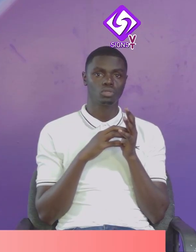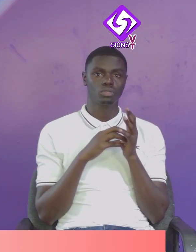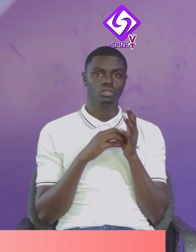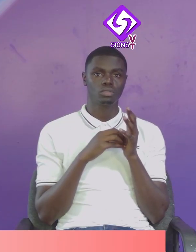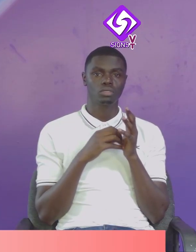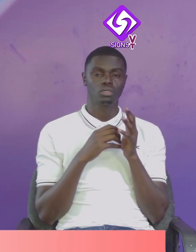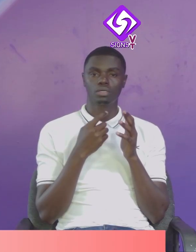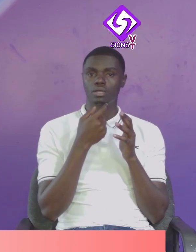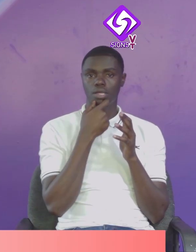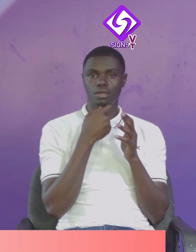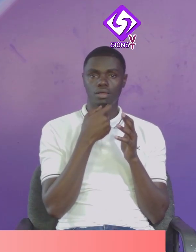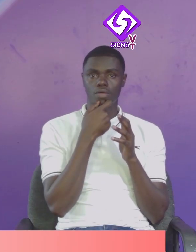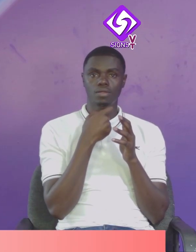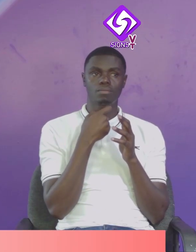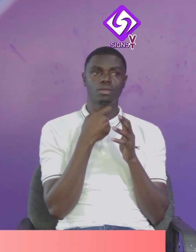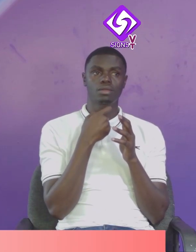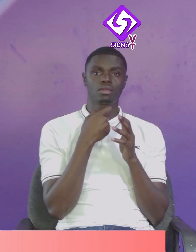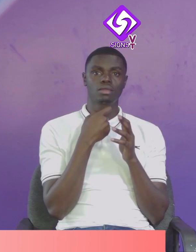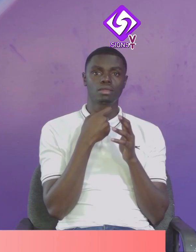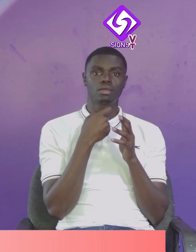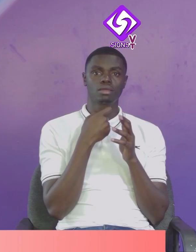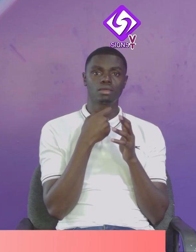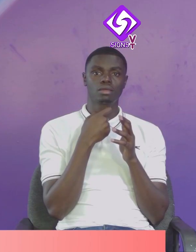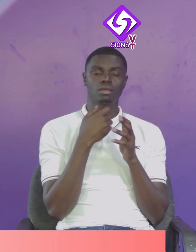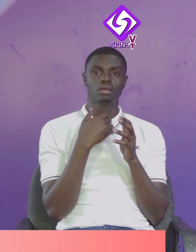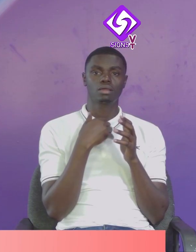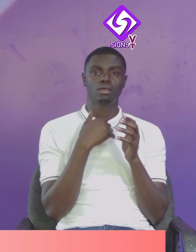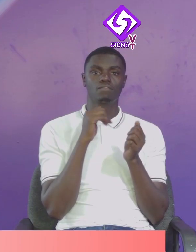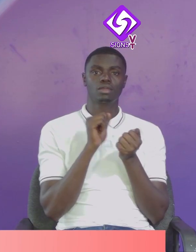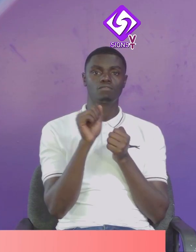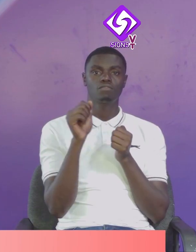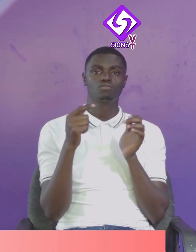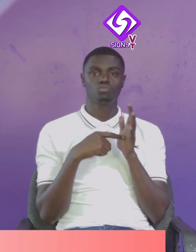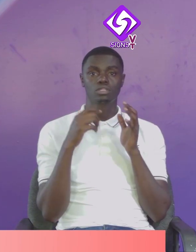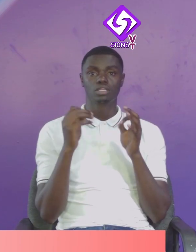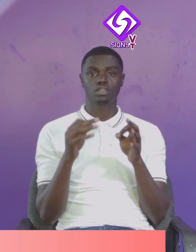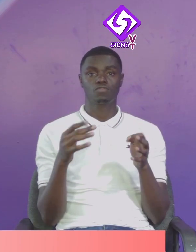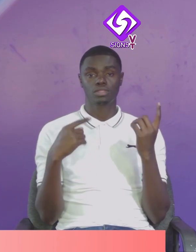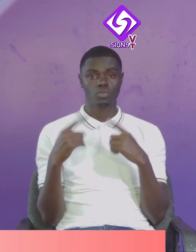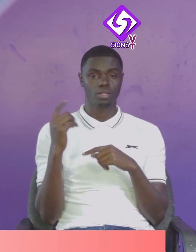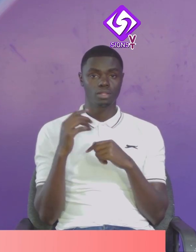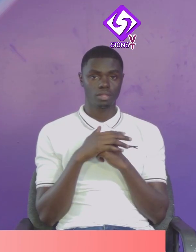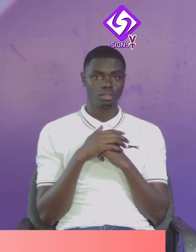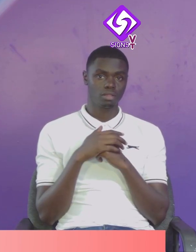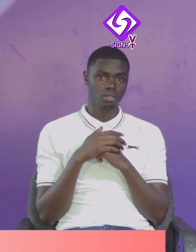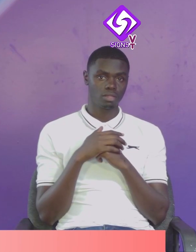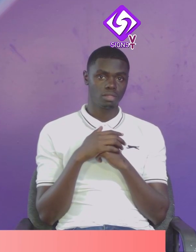Gor Mahia are having 16 points while they are having 15 points. Right. So if they win against, that is